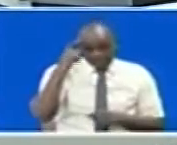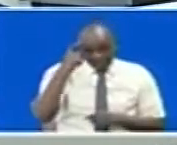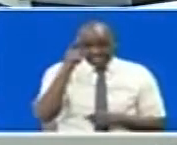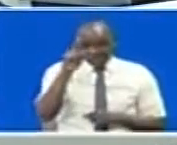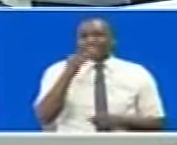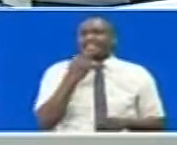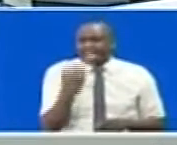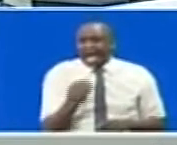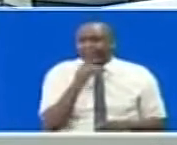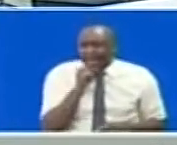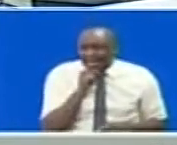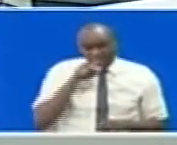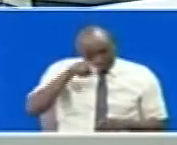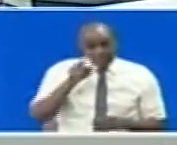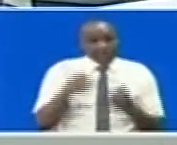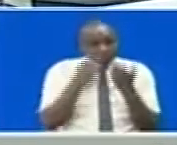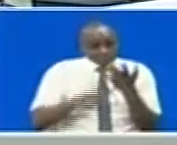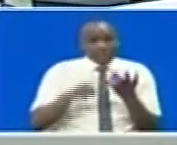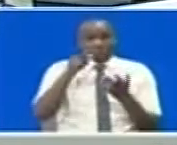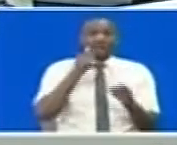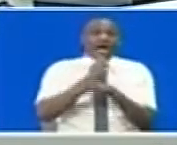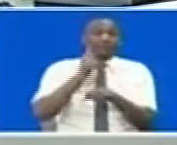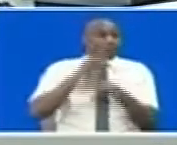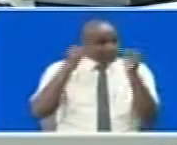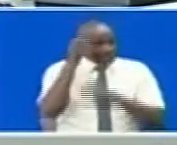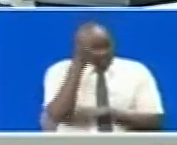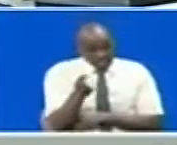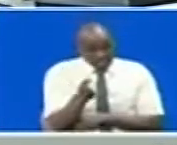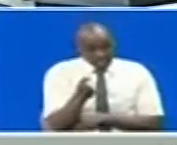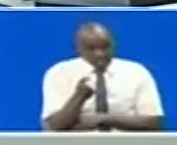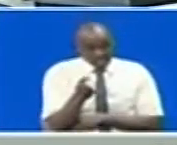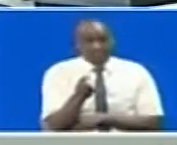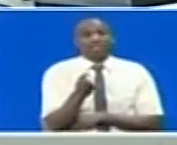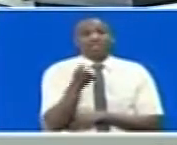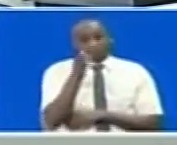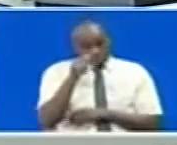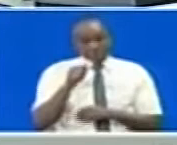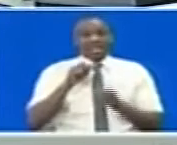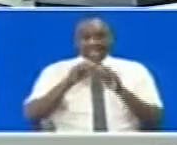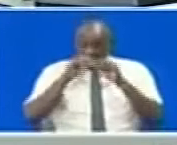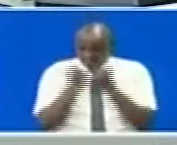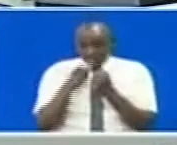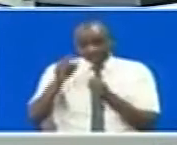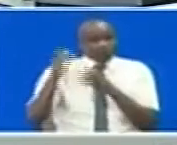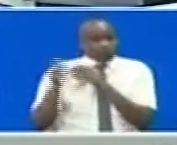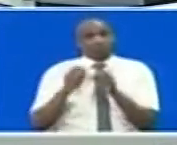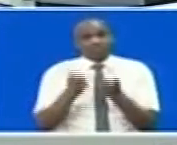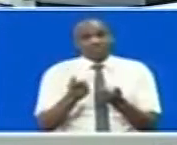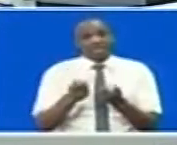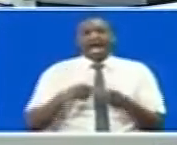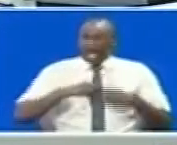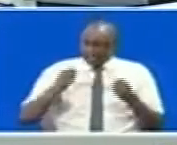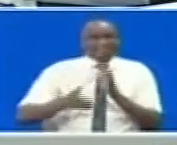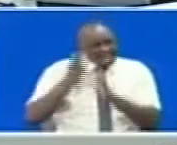man called Alan Wadi who was charged with insulting the president and, of course, causing ethnic hatred to a community. His case proceeded